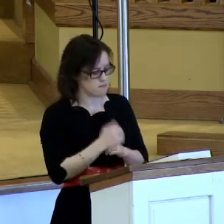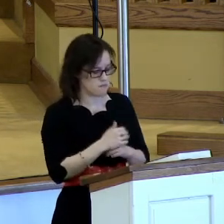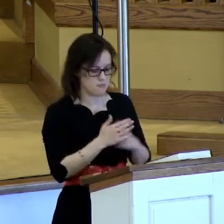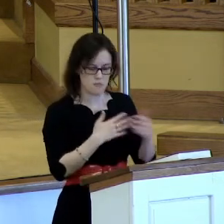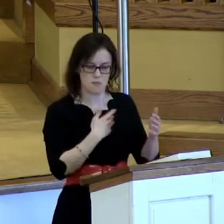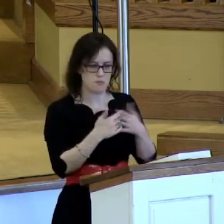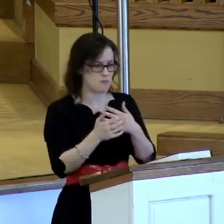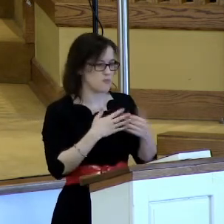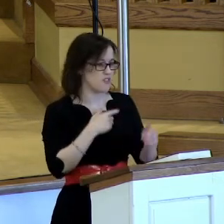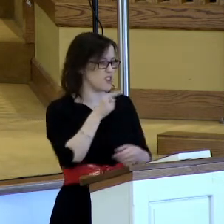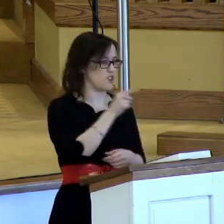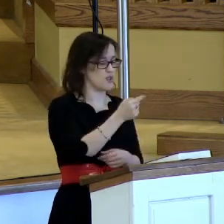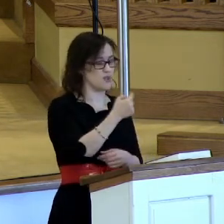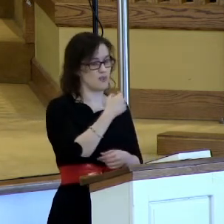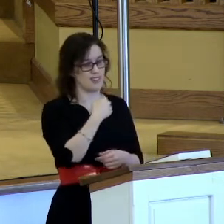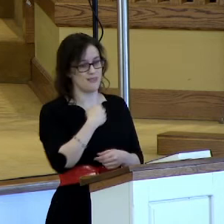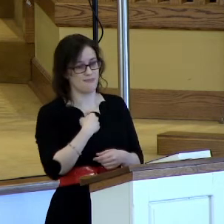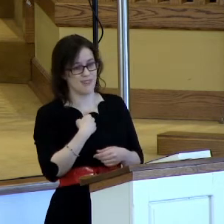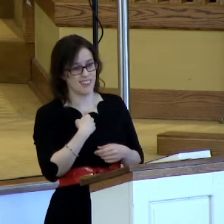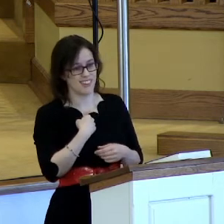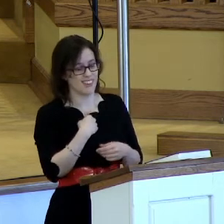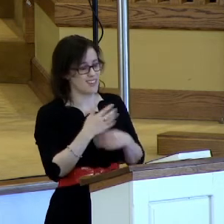even you and me,